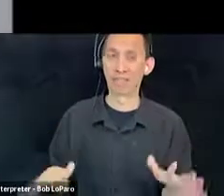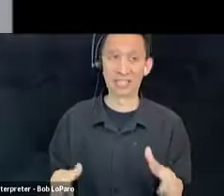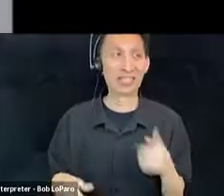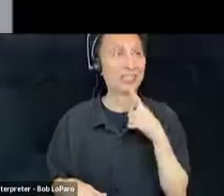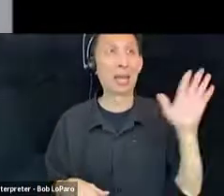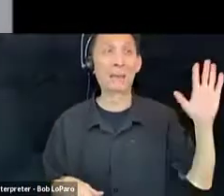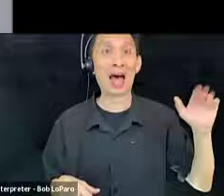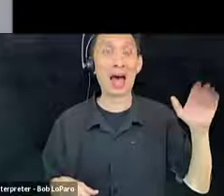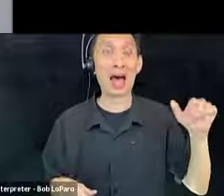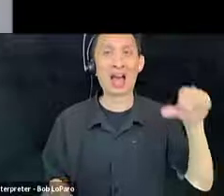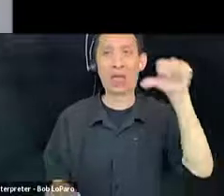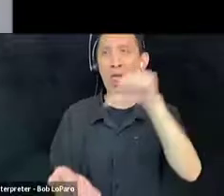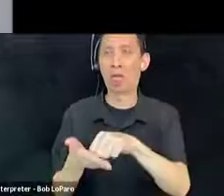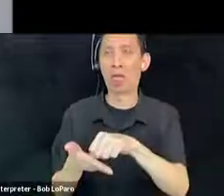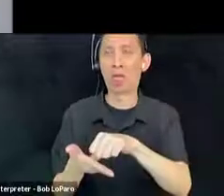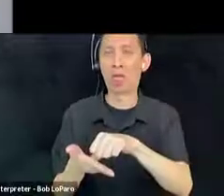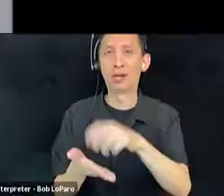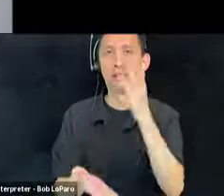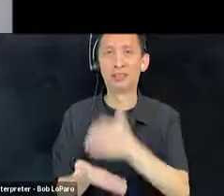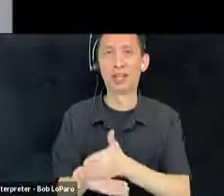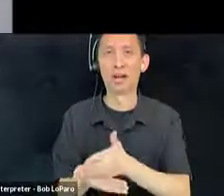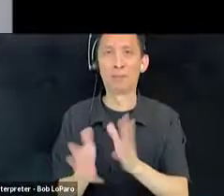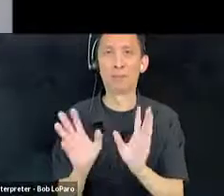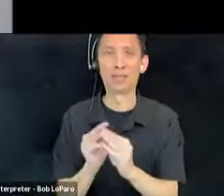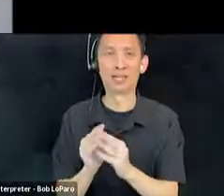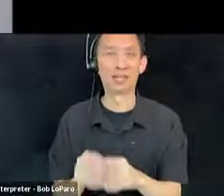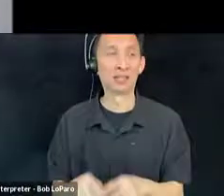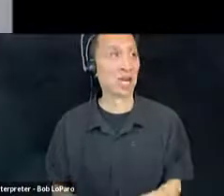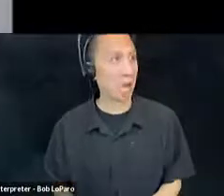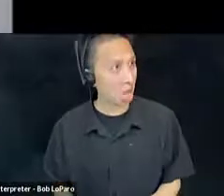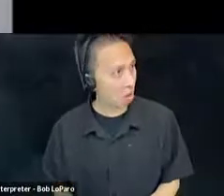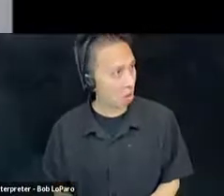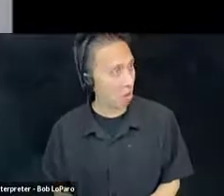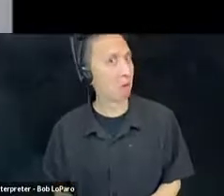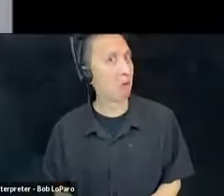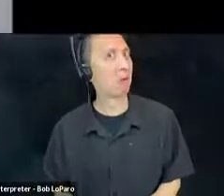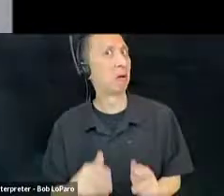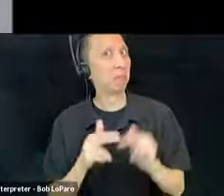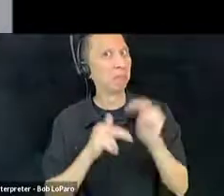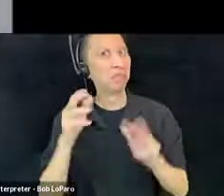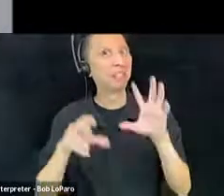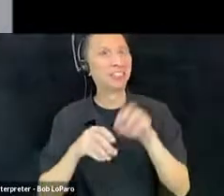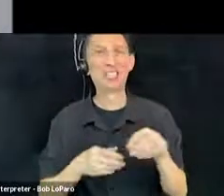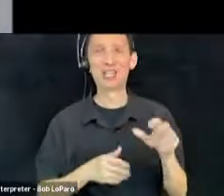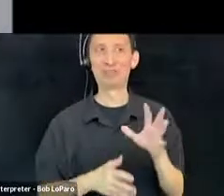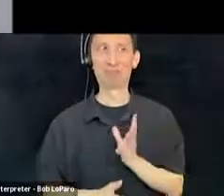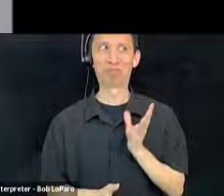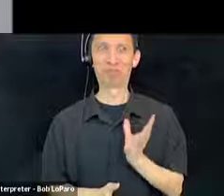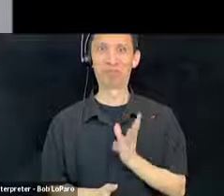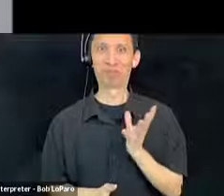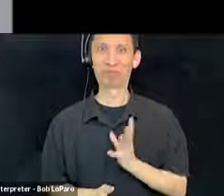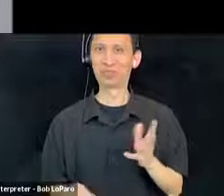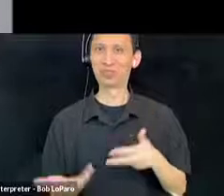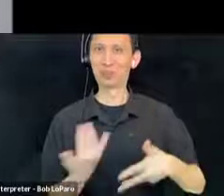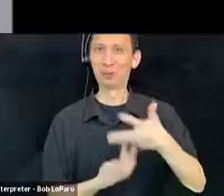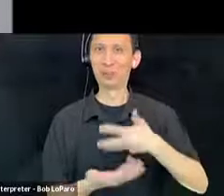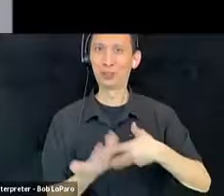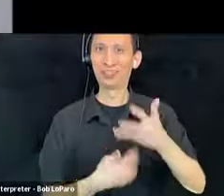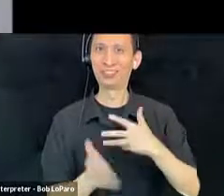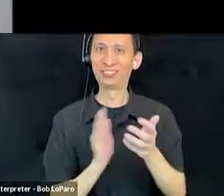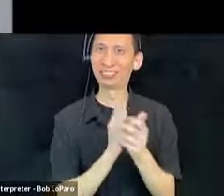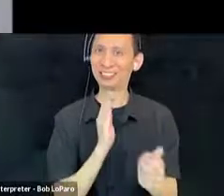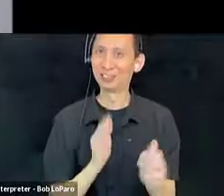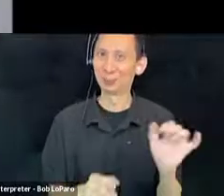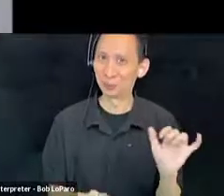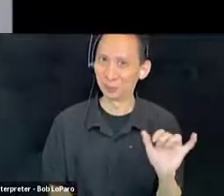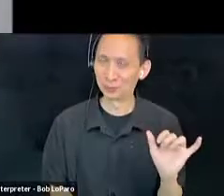but it's built in social skills. So how cool is that, that they've gotten that? And so it's also, you know, we're learning